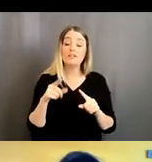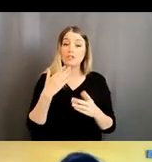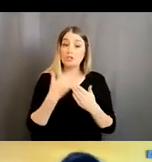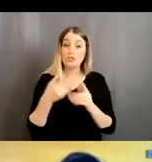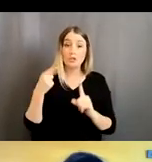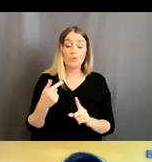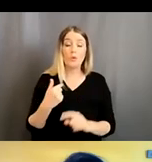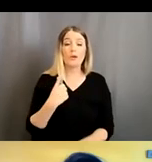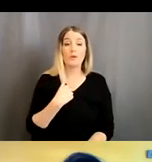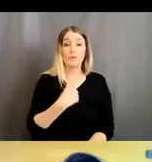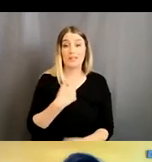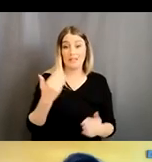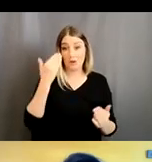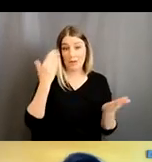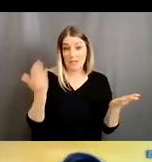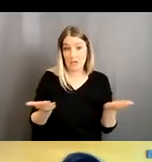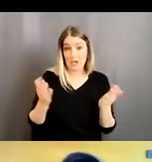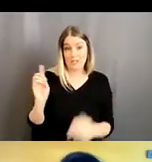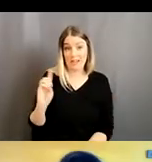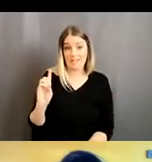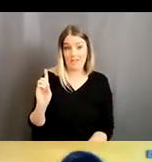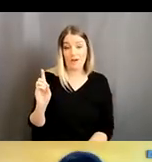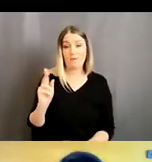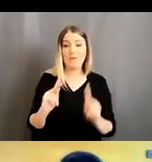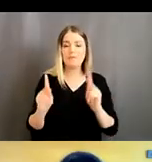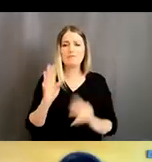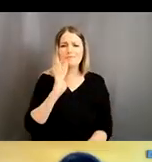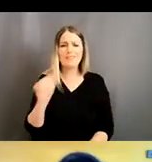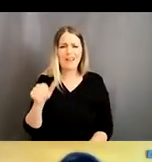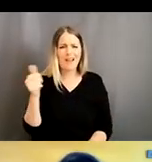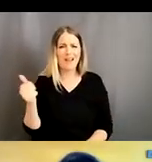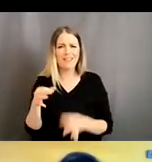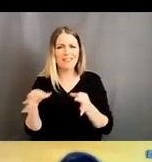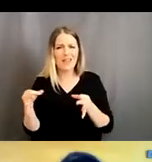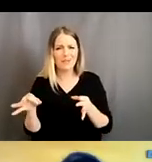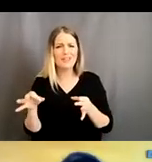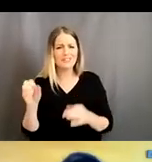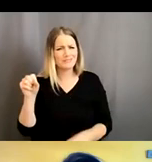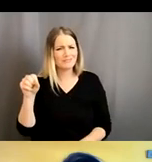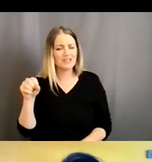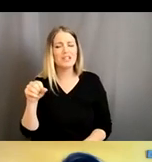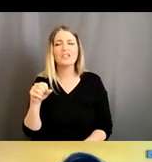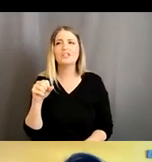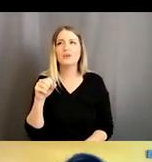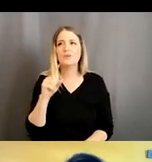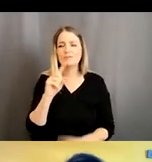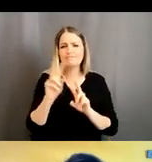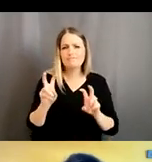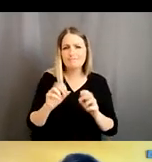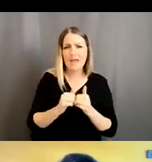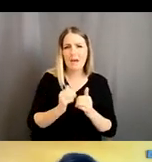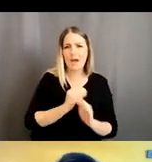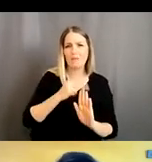we know in Denver there are people that are speaking, you know, other languages besides that. So looking at how our programming could